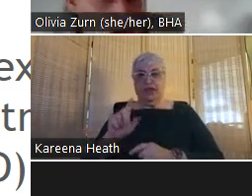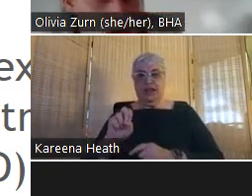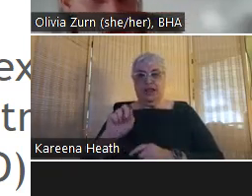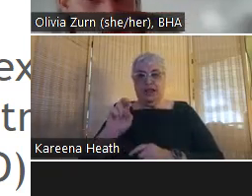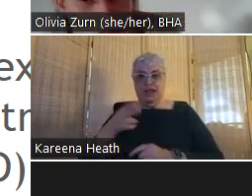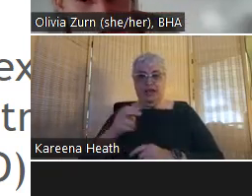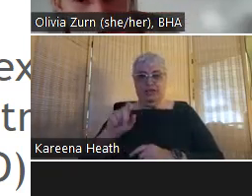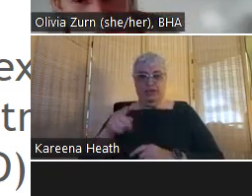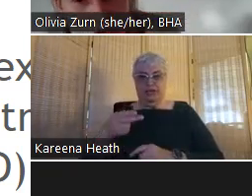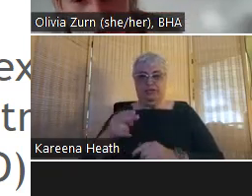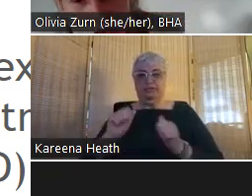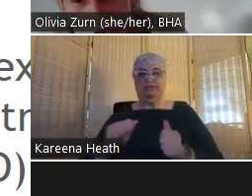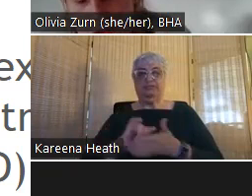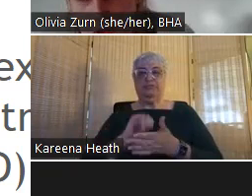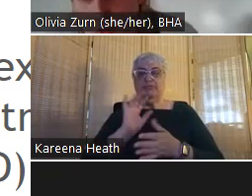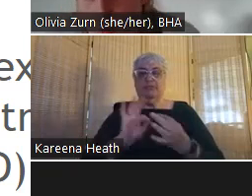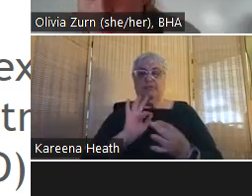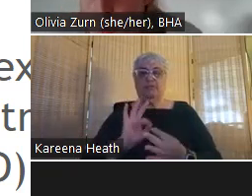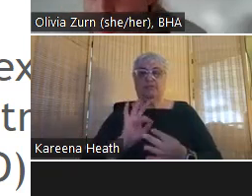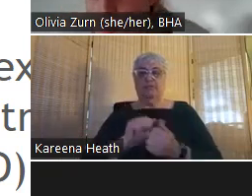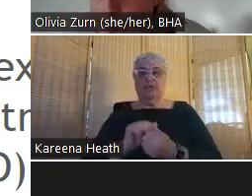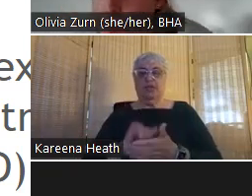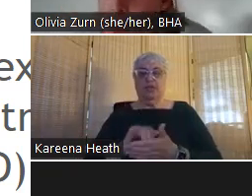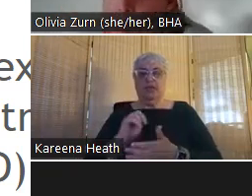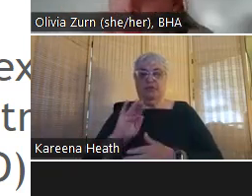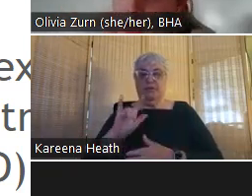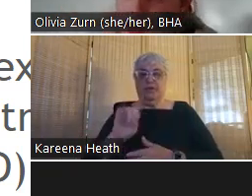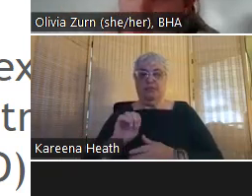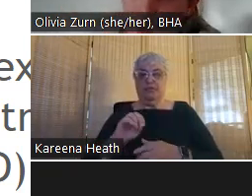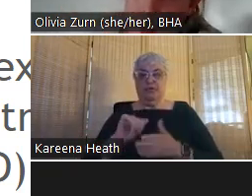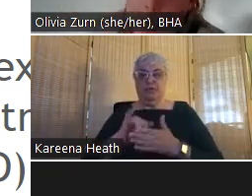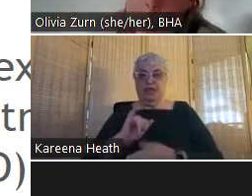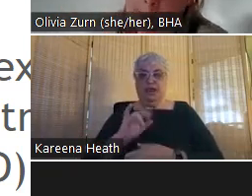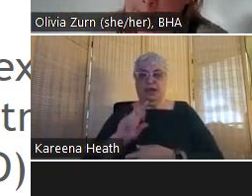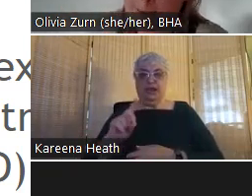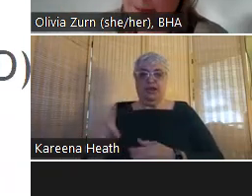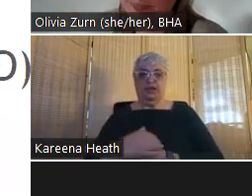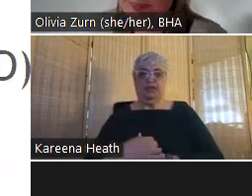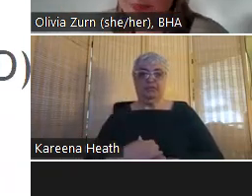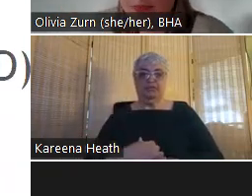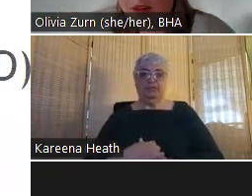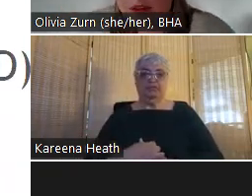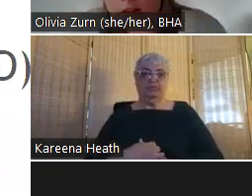secure expertise for individuals served by the mobile crisis response team with IDD.